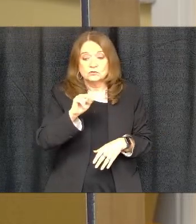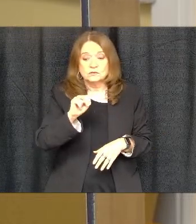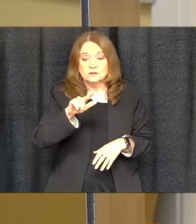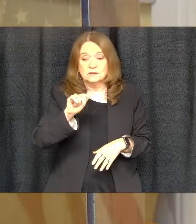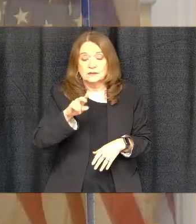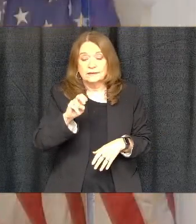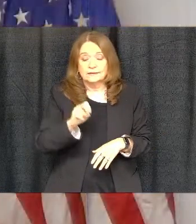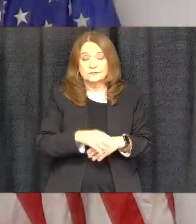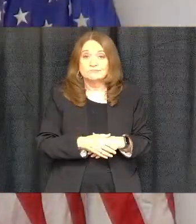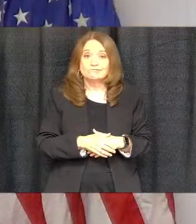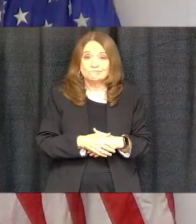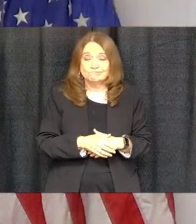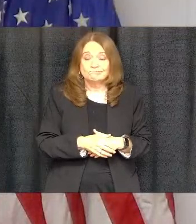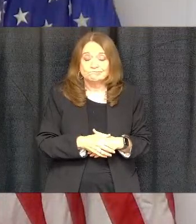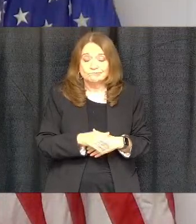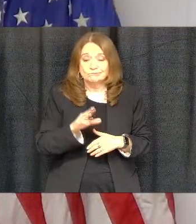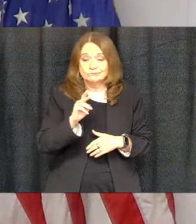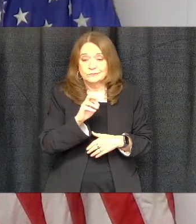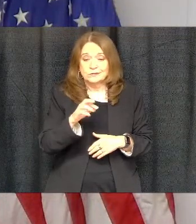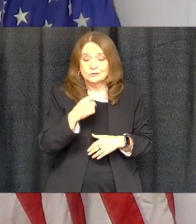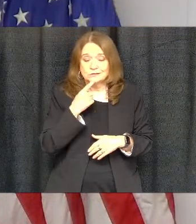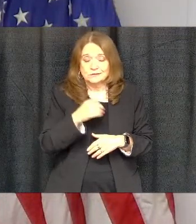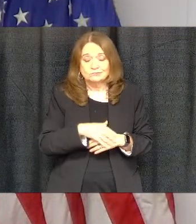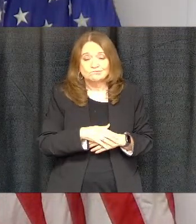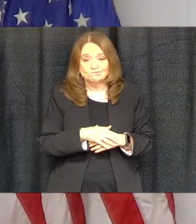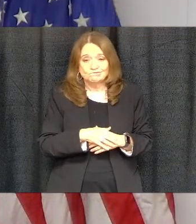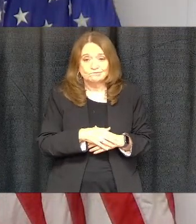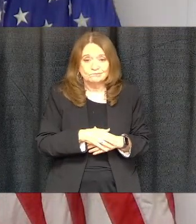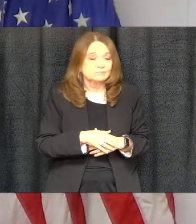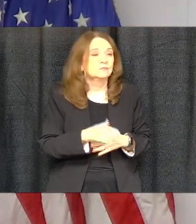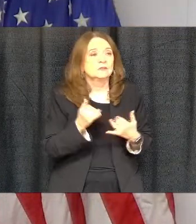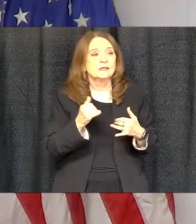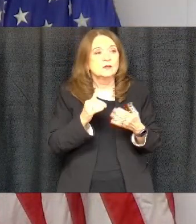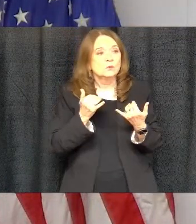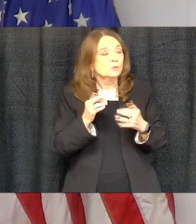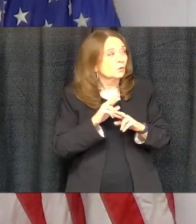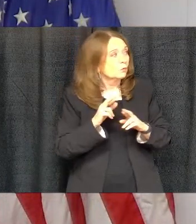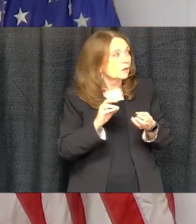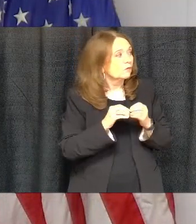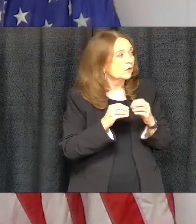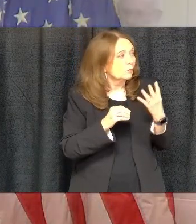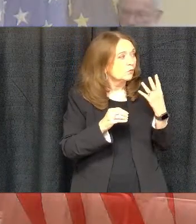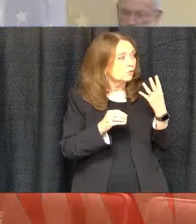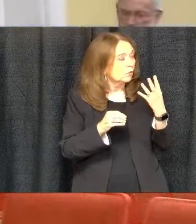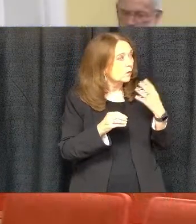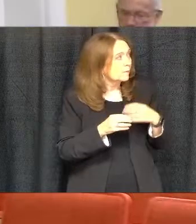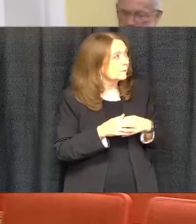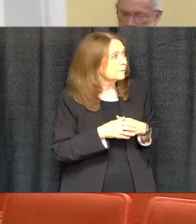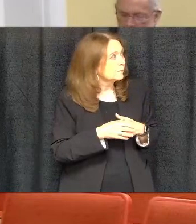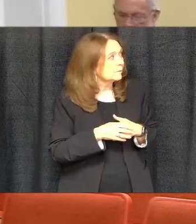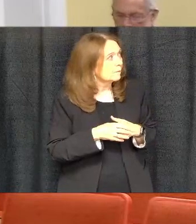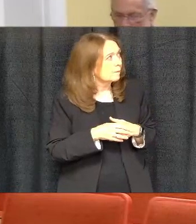Thank you. All right, Mr. Tindall, we're ready for item 4, ordinance 145, please, sir.